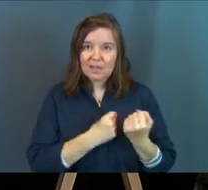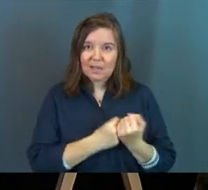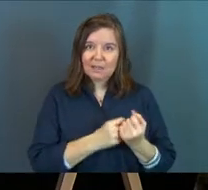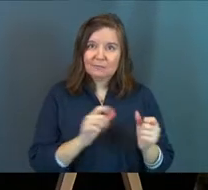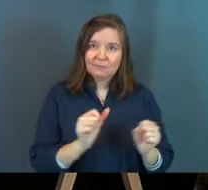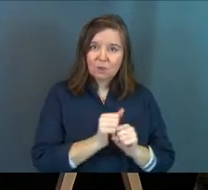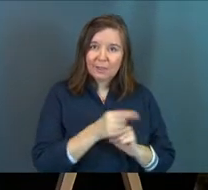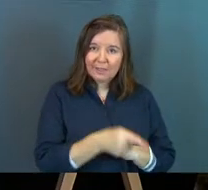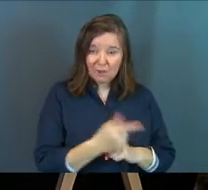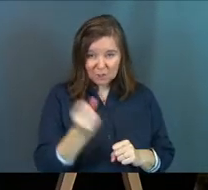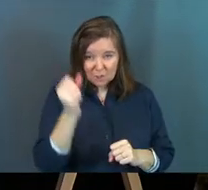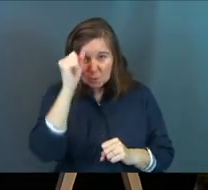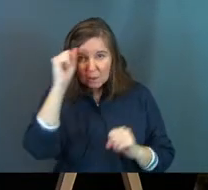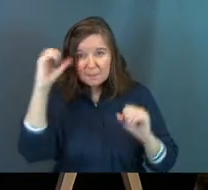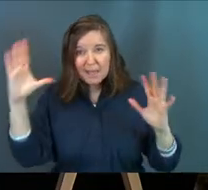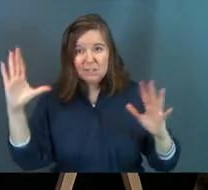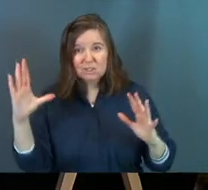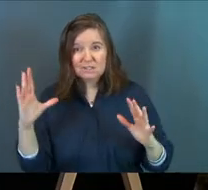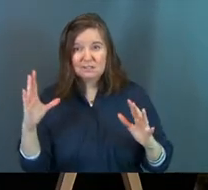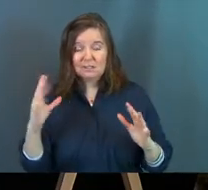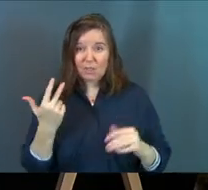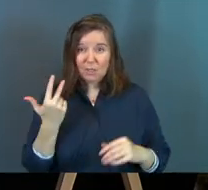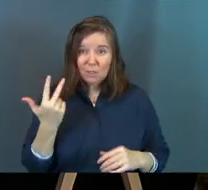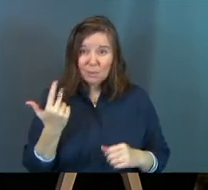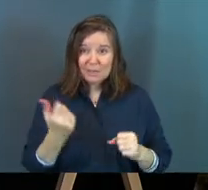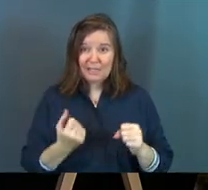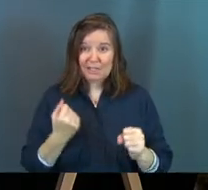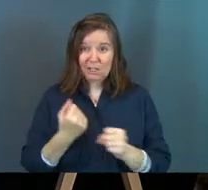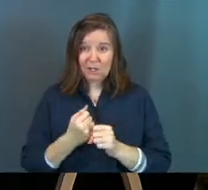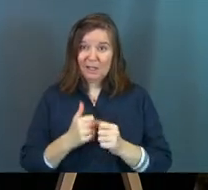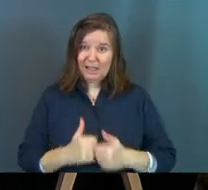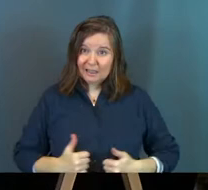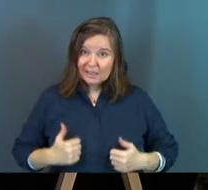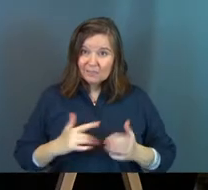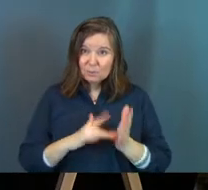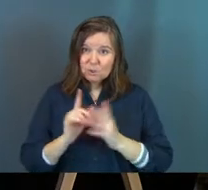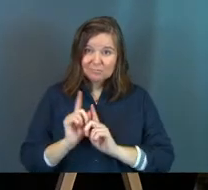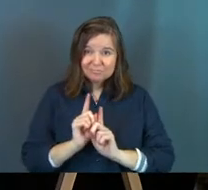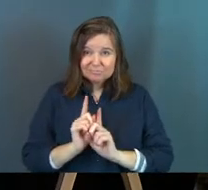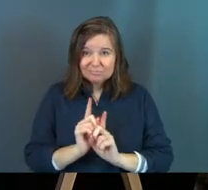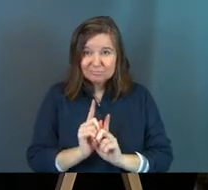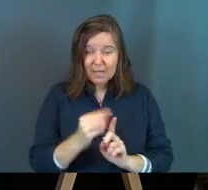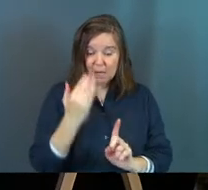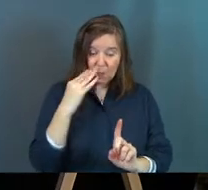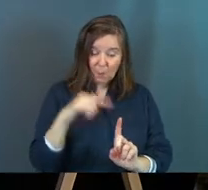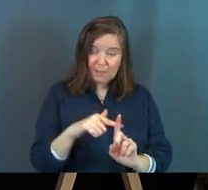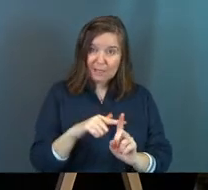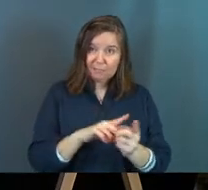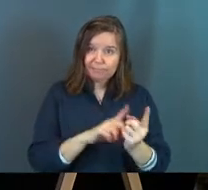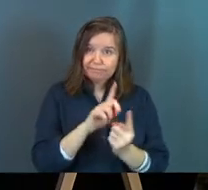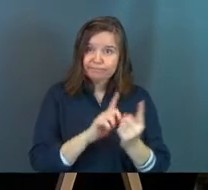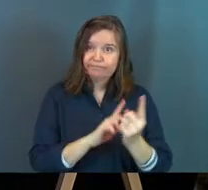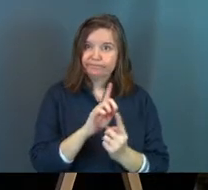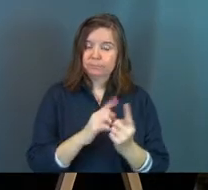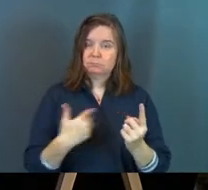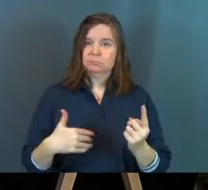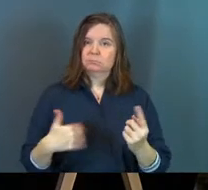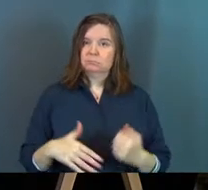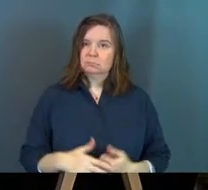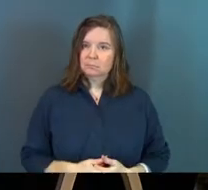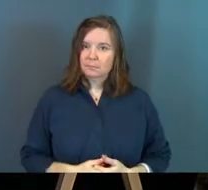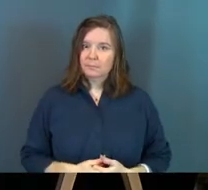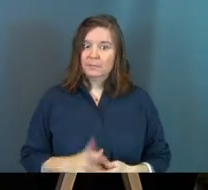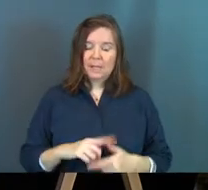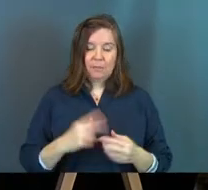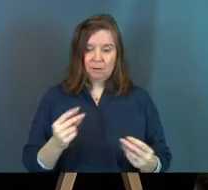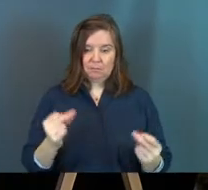advocate fully there. Can you imagine 3 years living with Jesus and knowing him face to face?